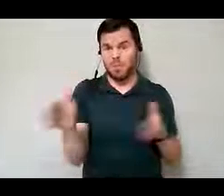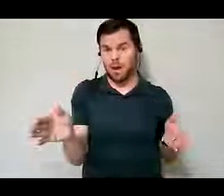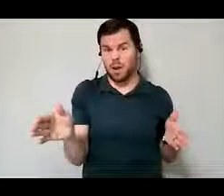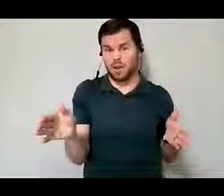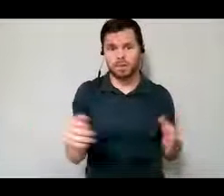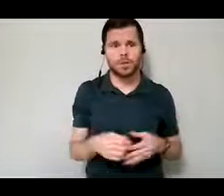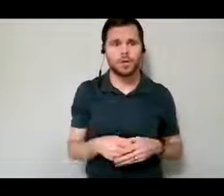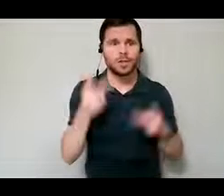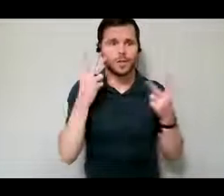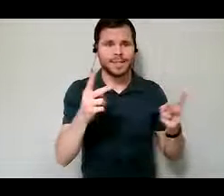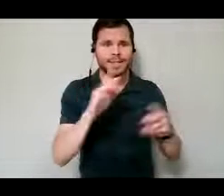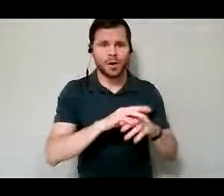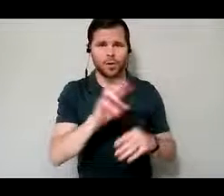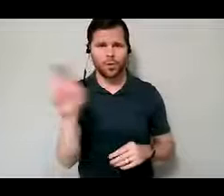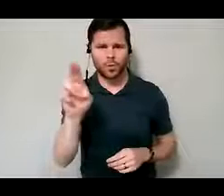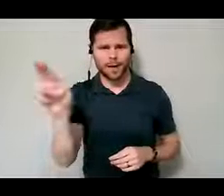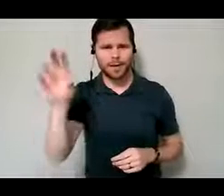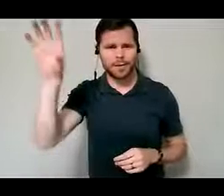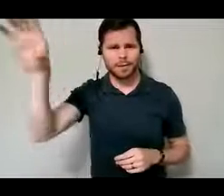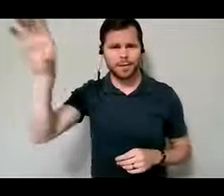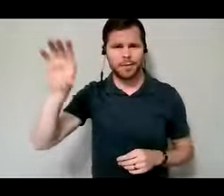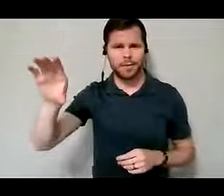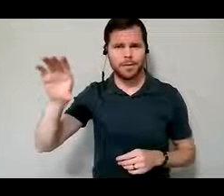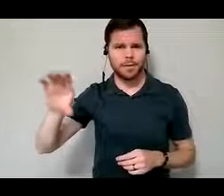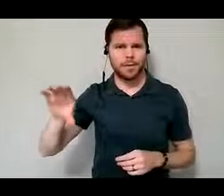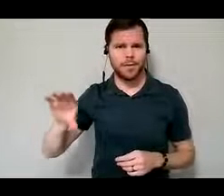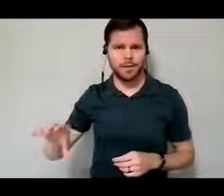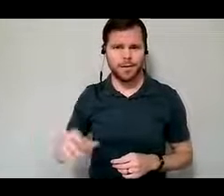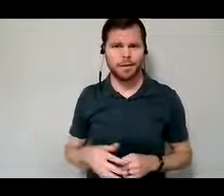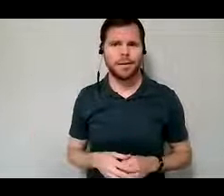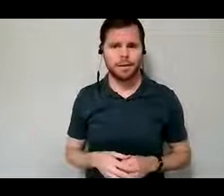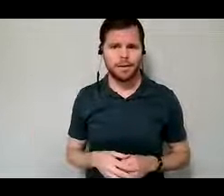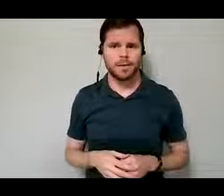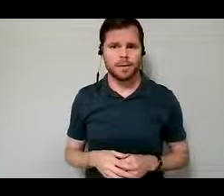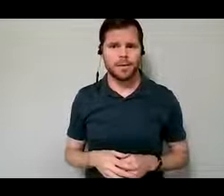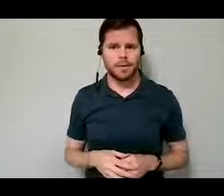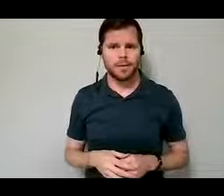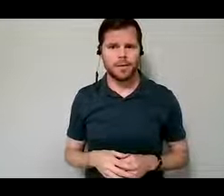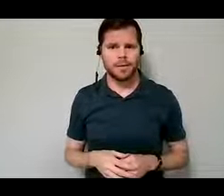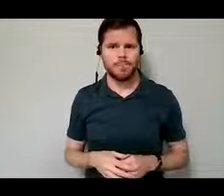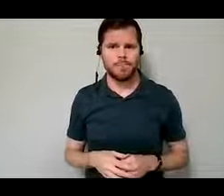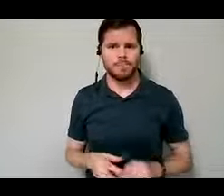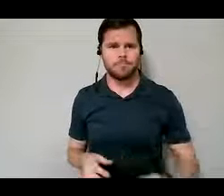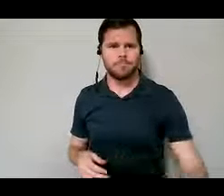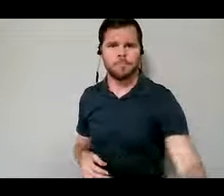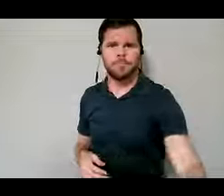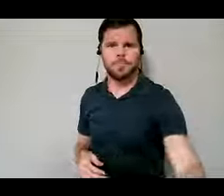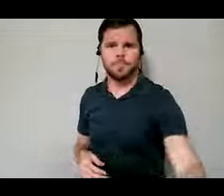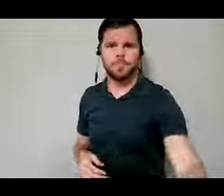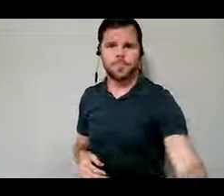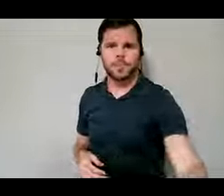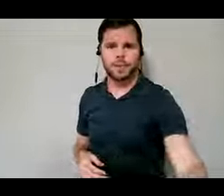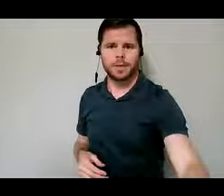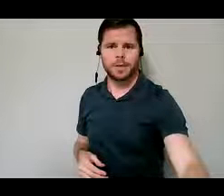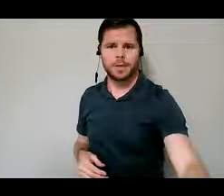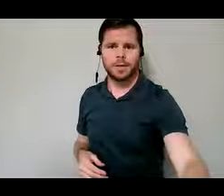on the right here by each grade level breakdown. And these are, this is a little larger, you can kind of see it a little easier at the